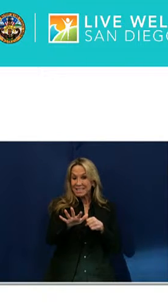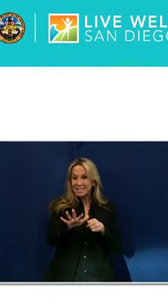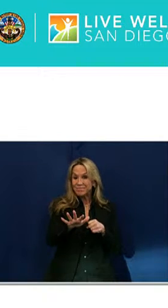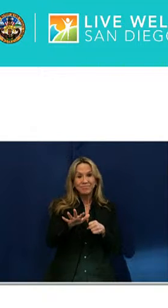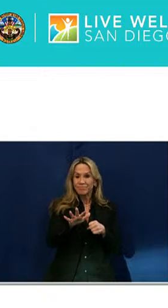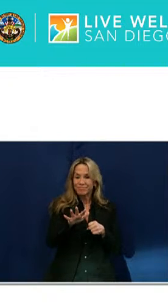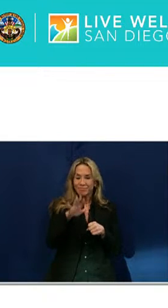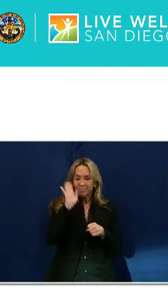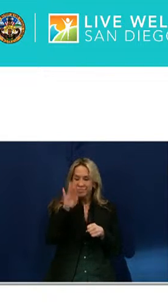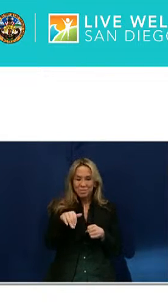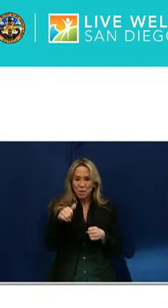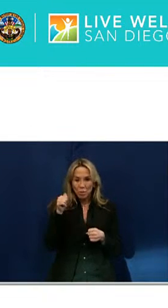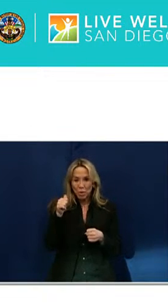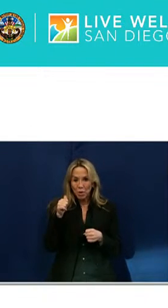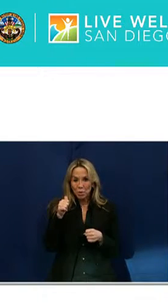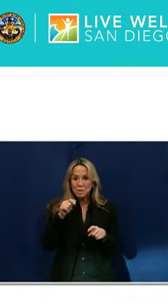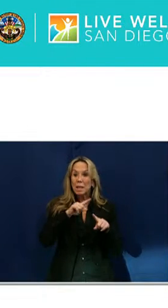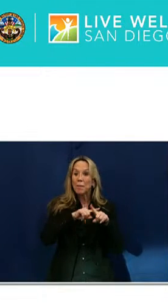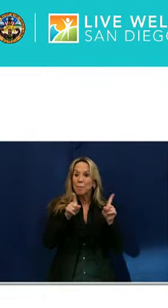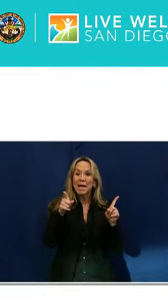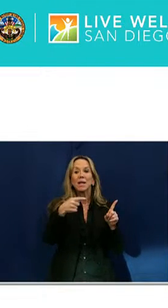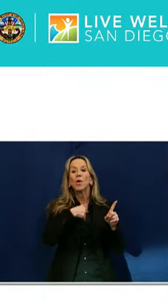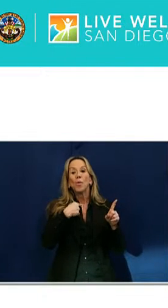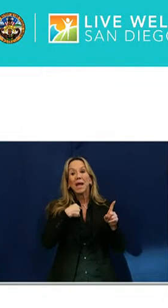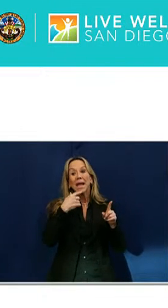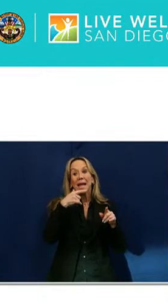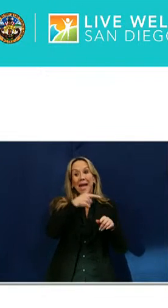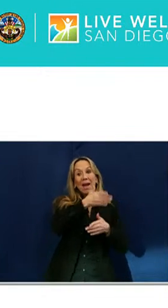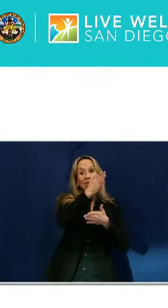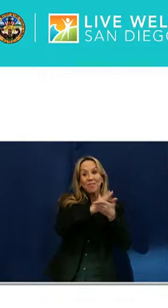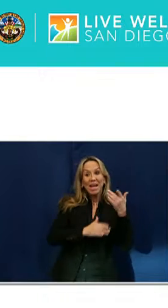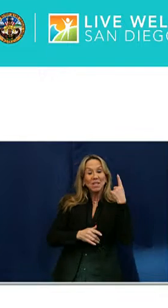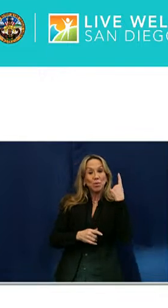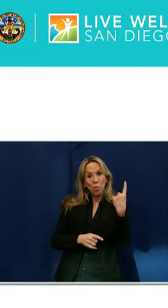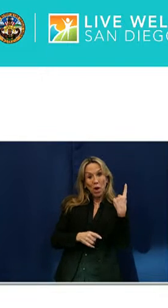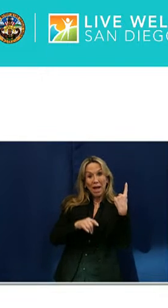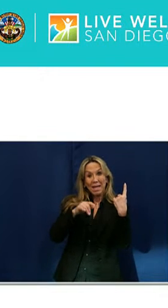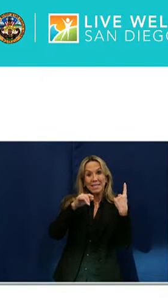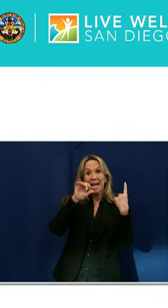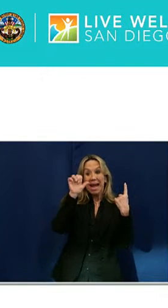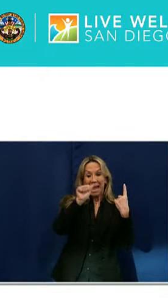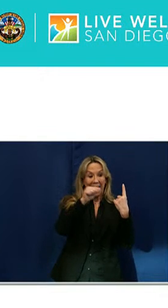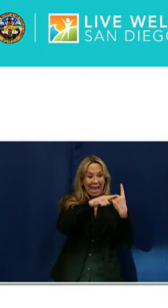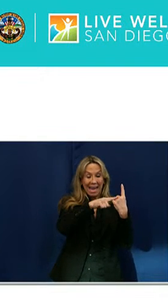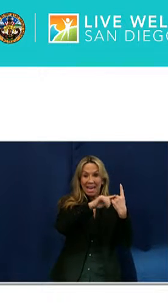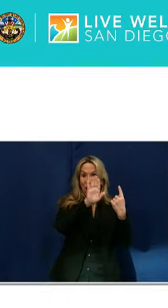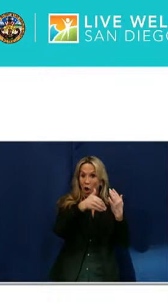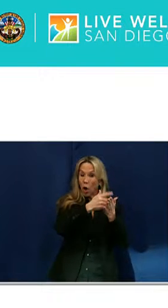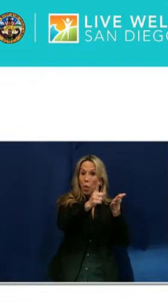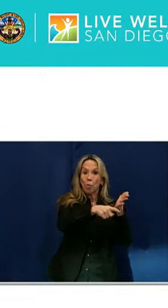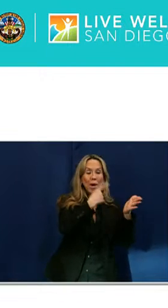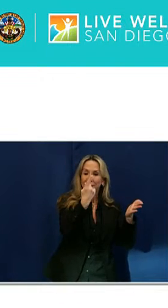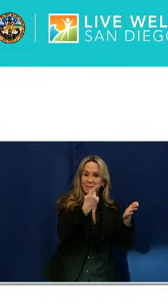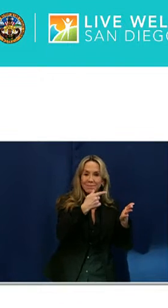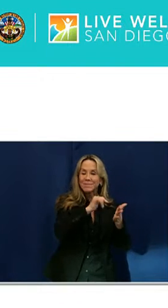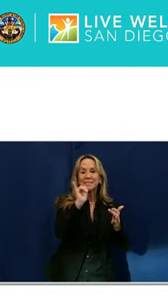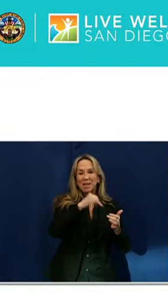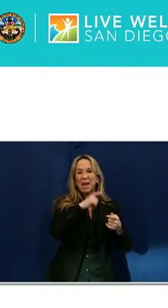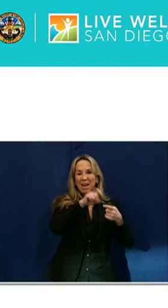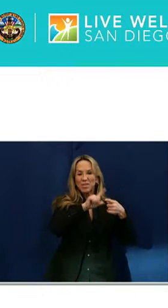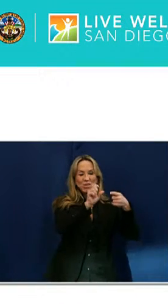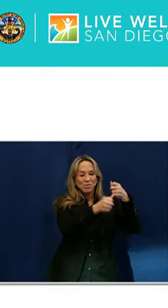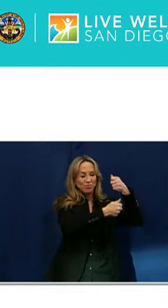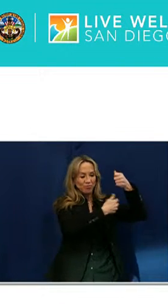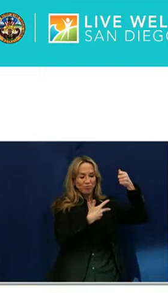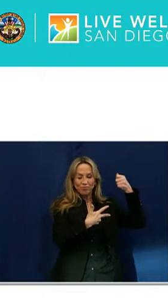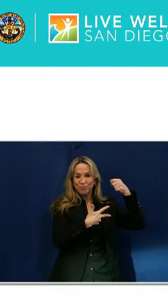to the next slide, we are providing titers for that category. So these are sub-prioritized areas, and